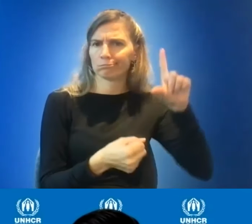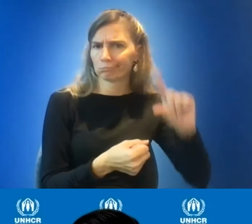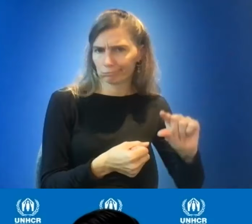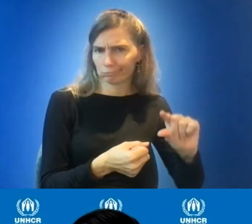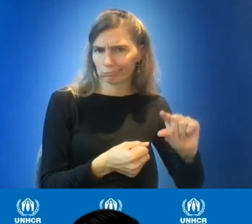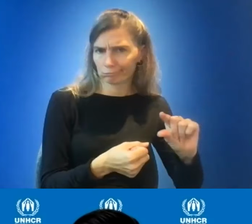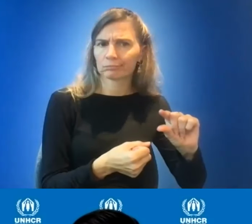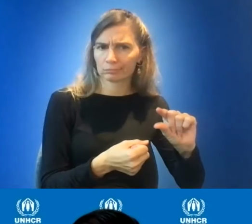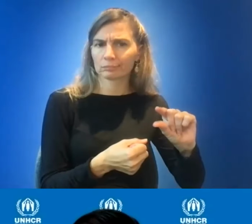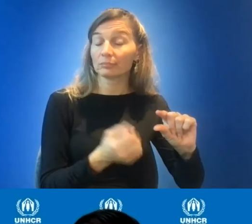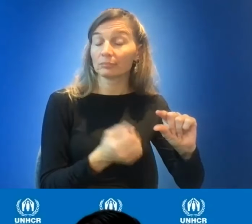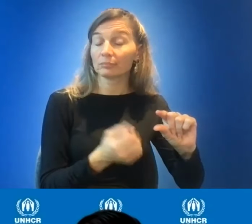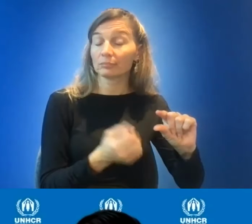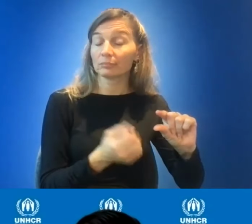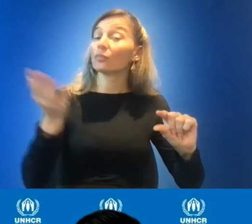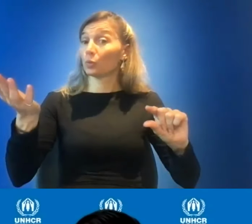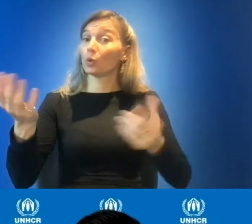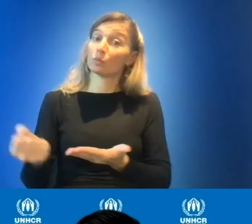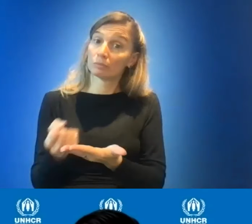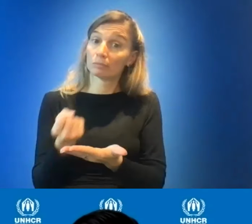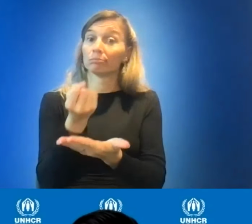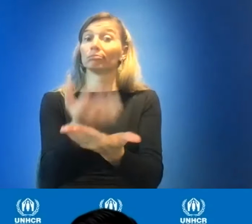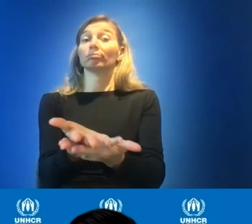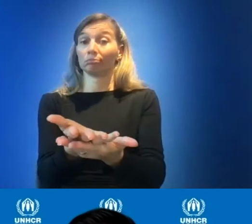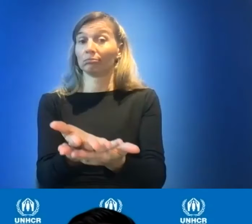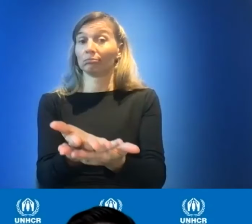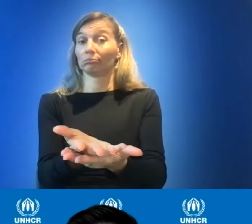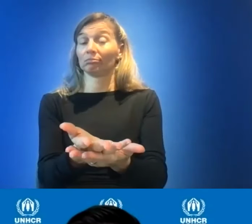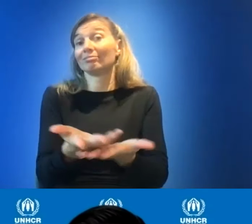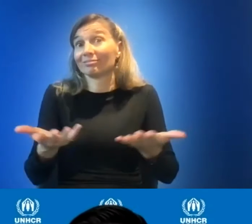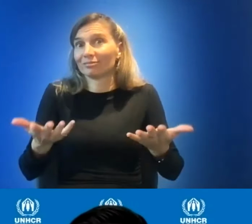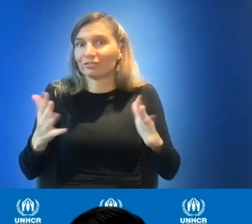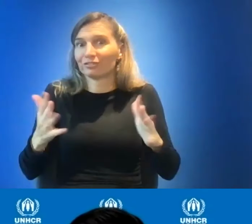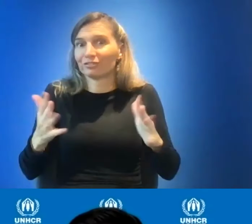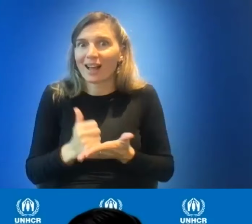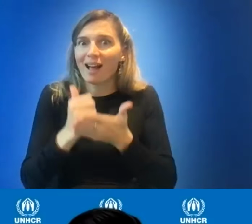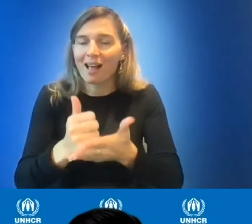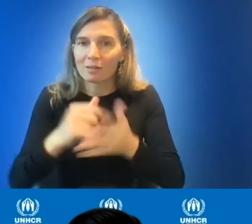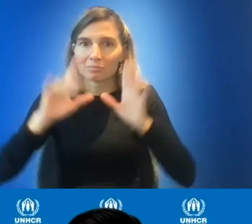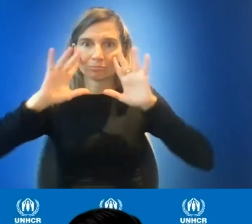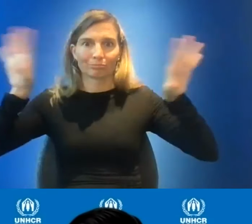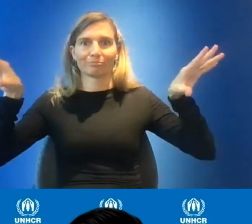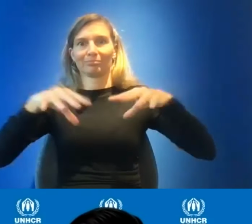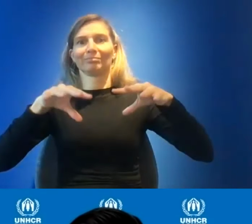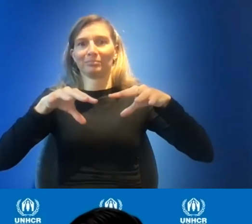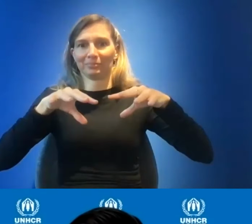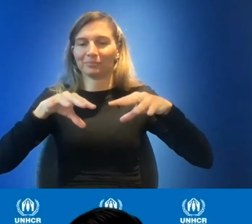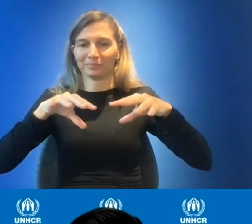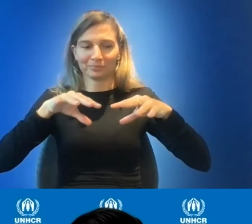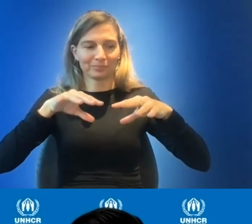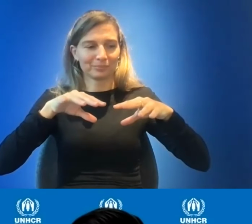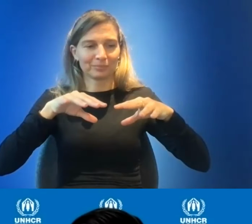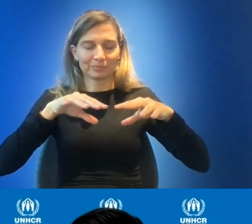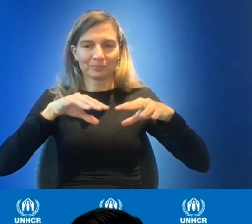these issues as well helps from a programmatic perspective to find areas